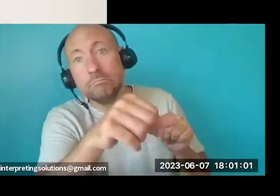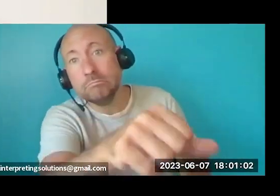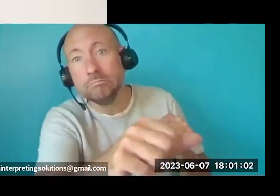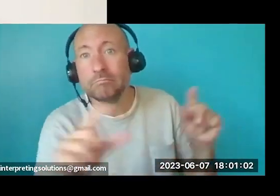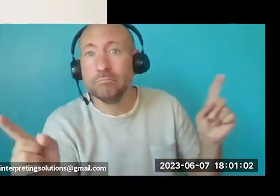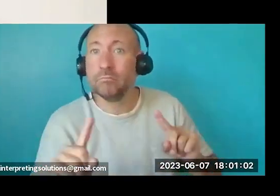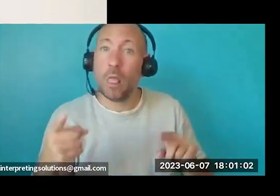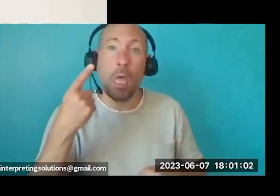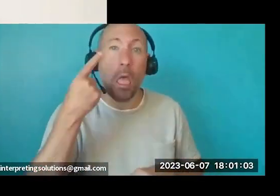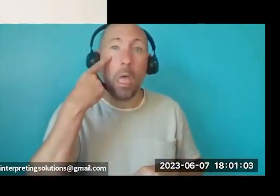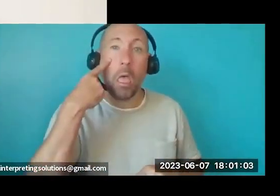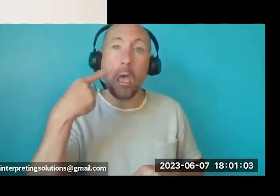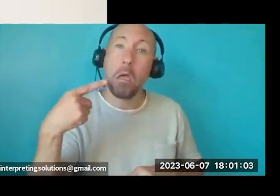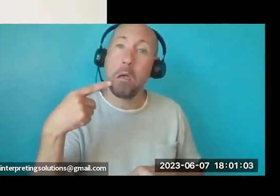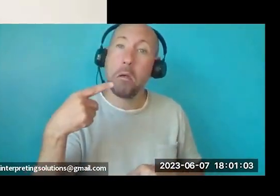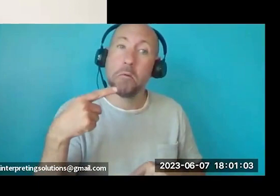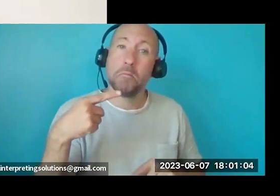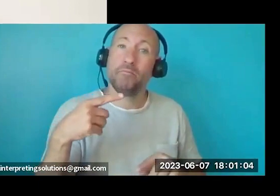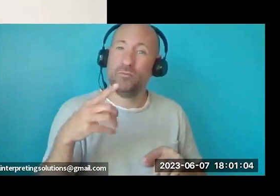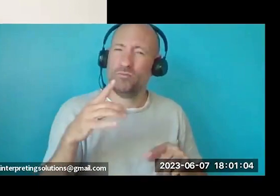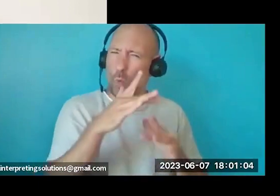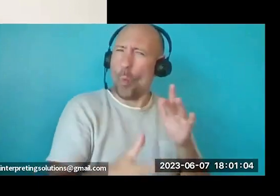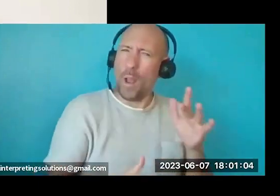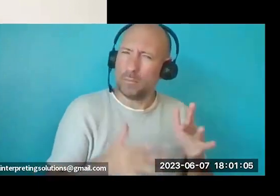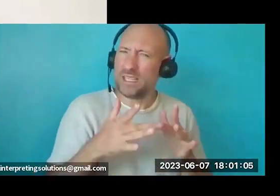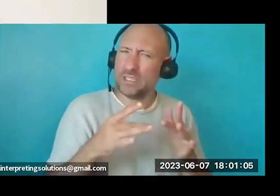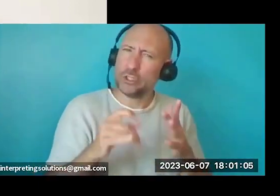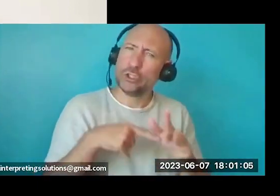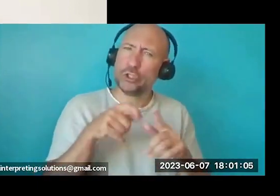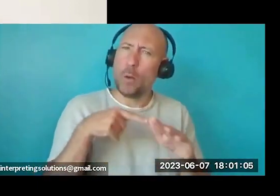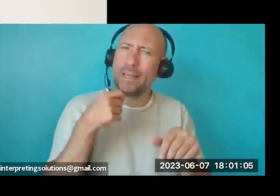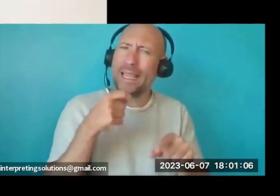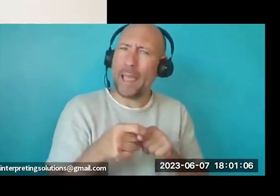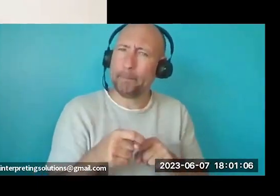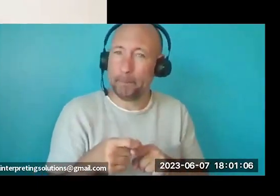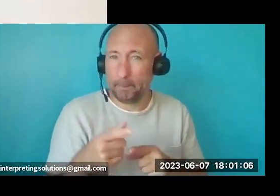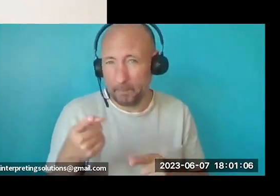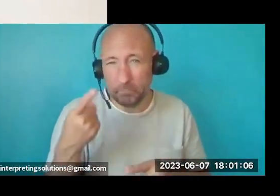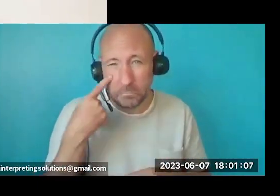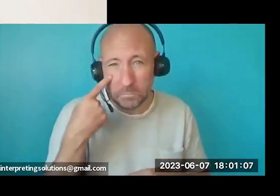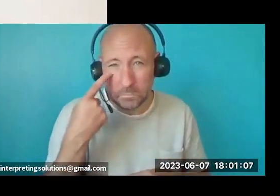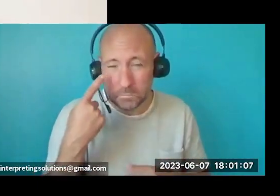visit the website of Stopgap or